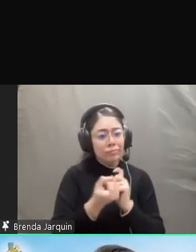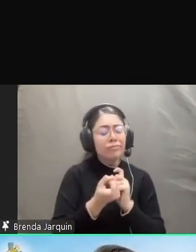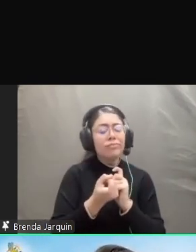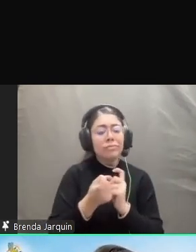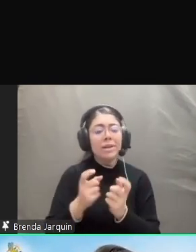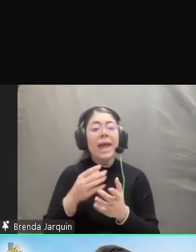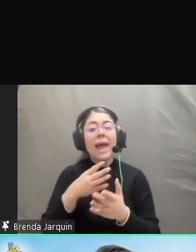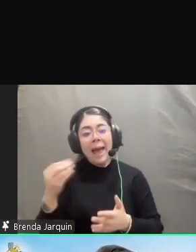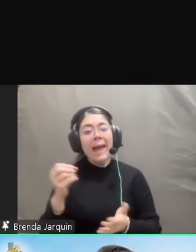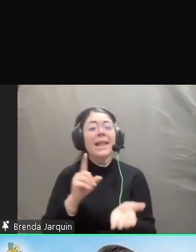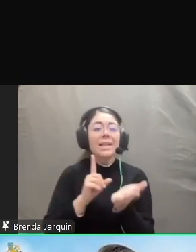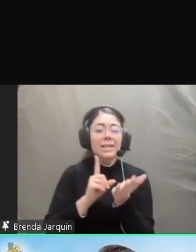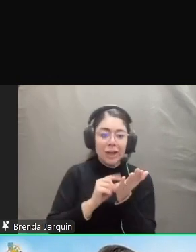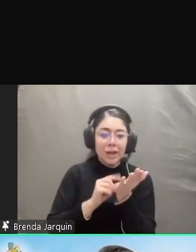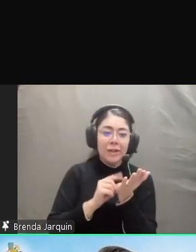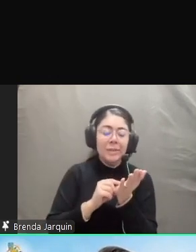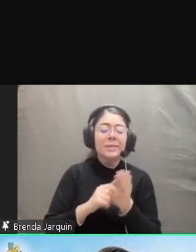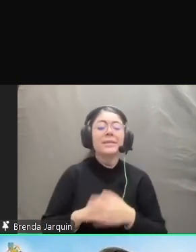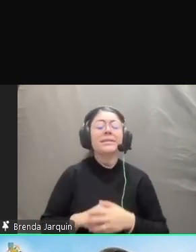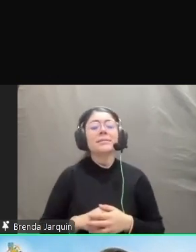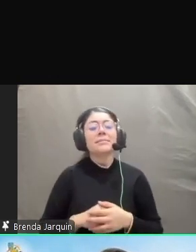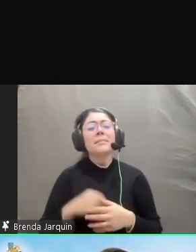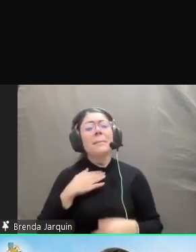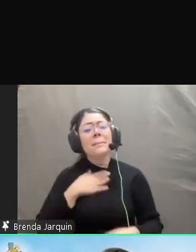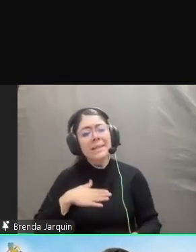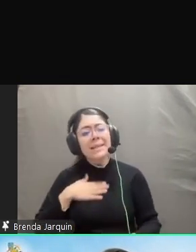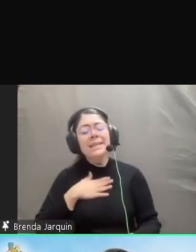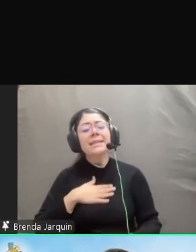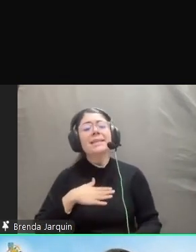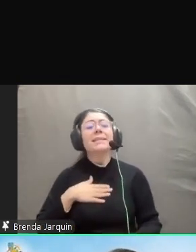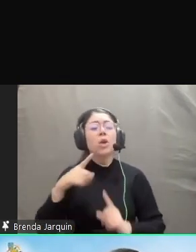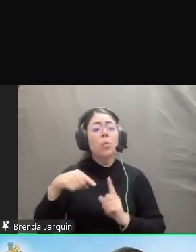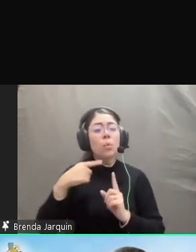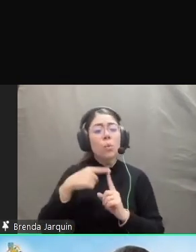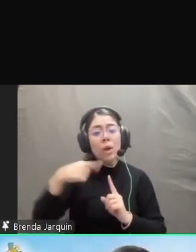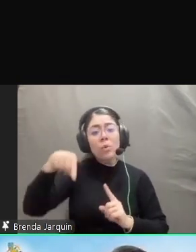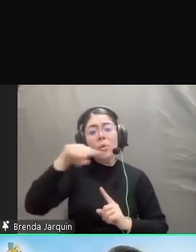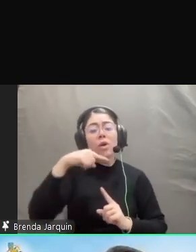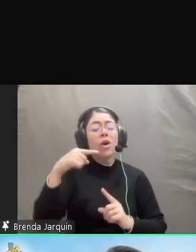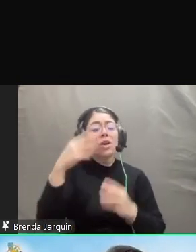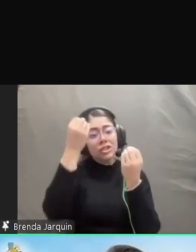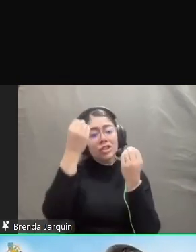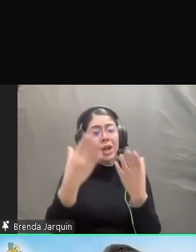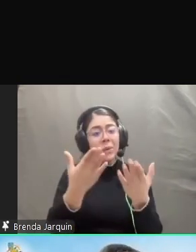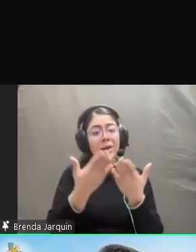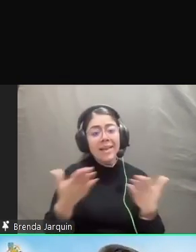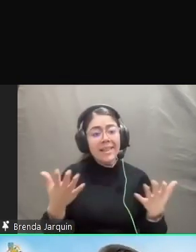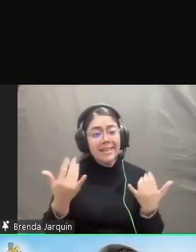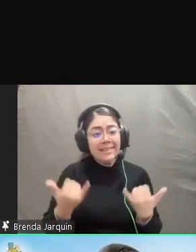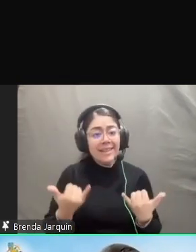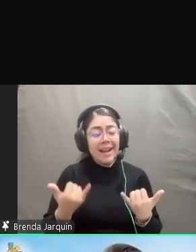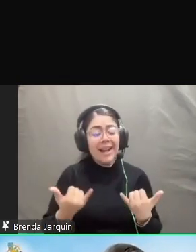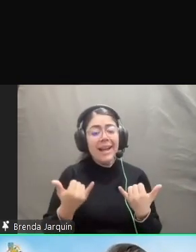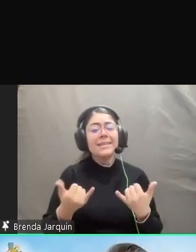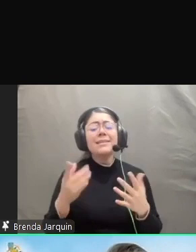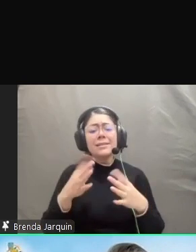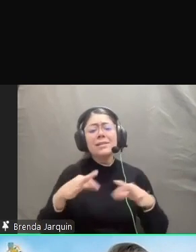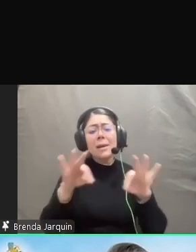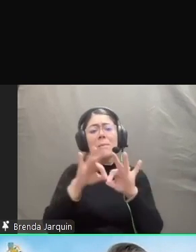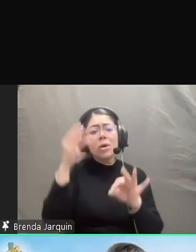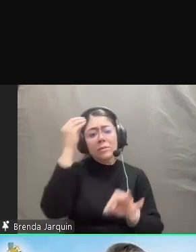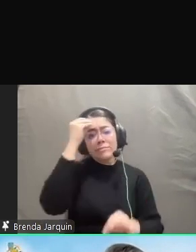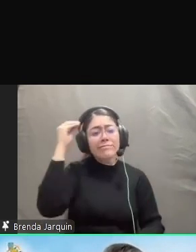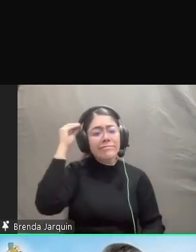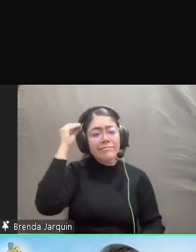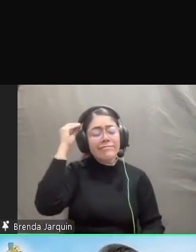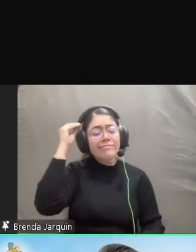the resources today, please keep in mind that although it may seem like there's a linear process, each of